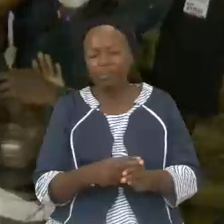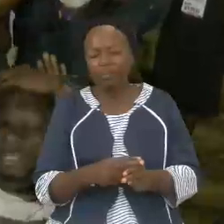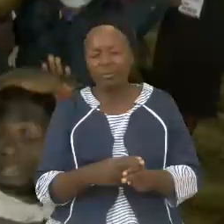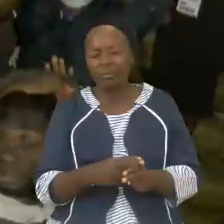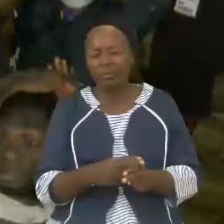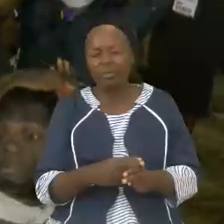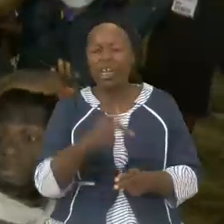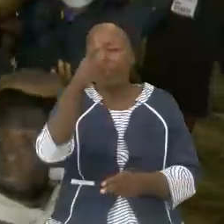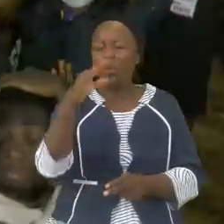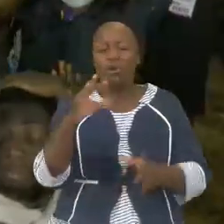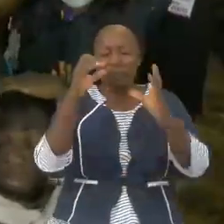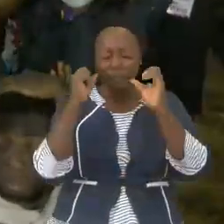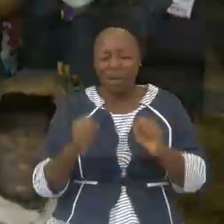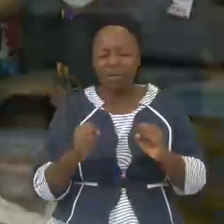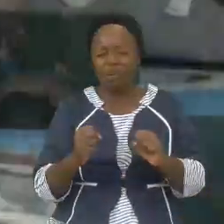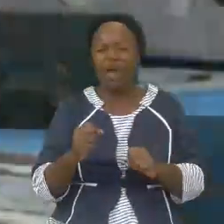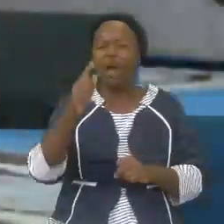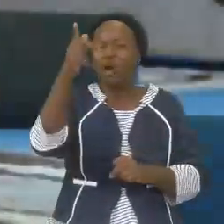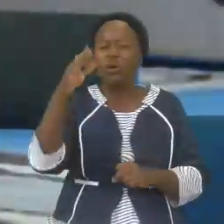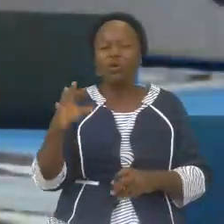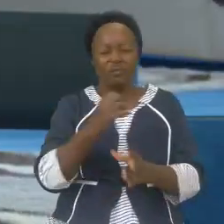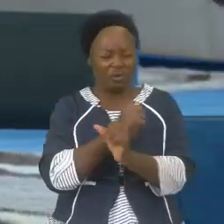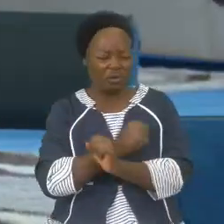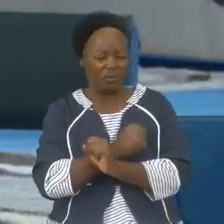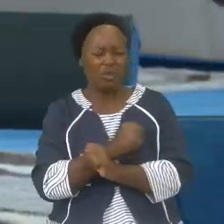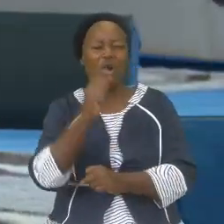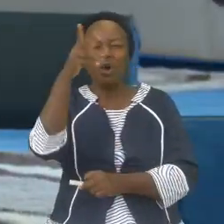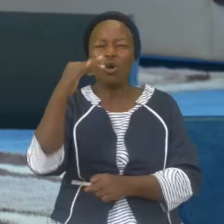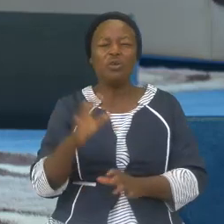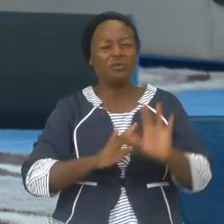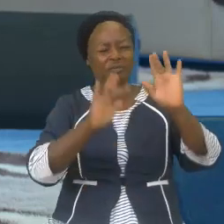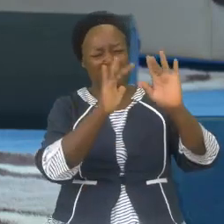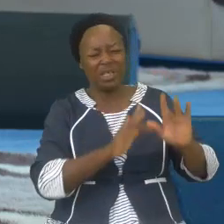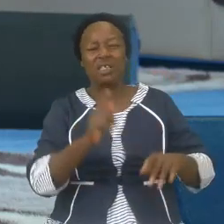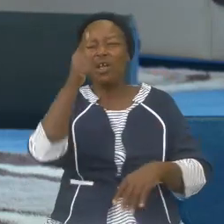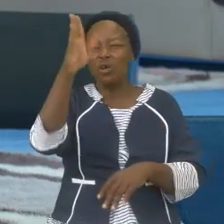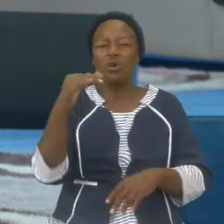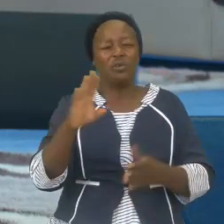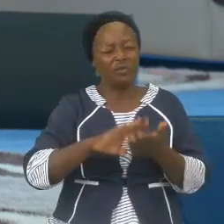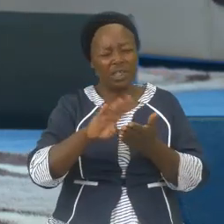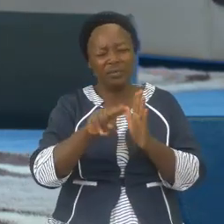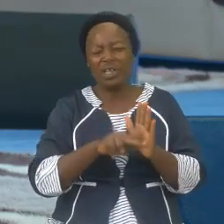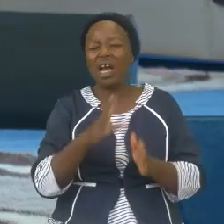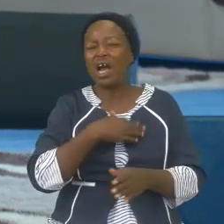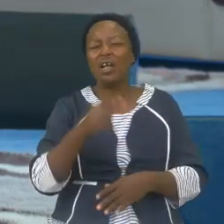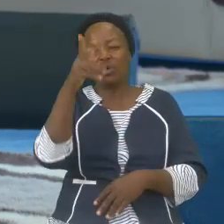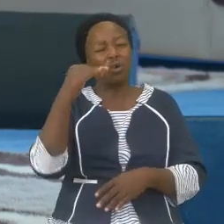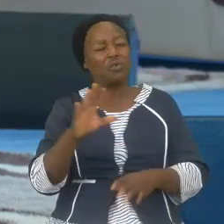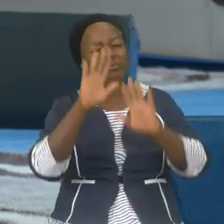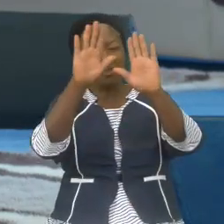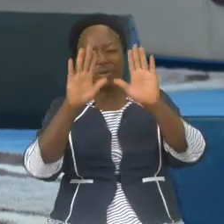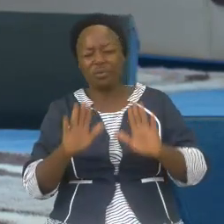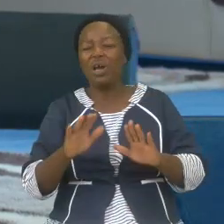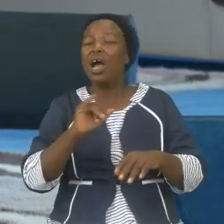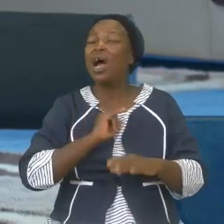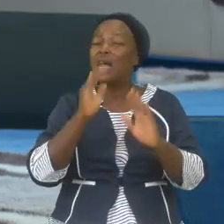God of power, God of love, God of mercy, God of forgiveness, and God of miracle, I